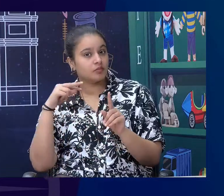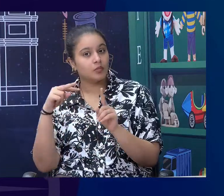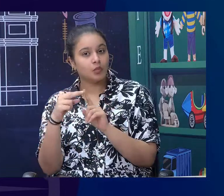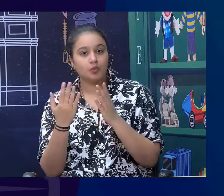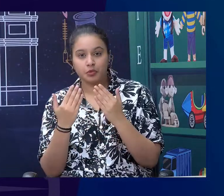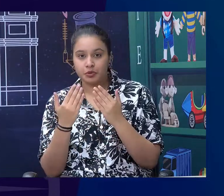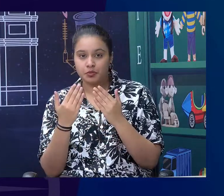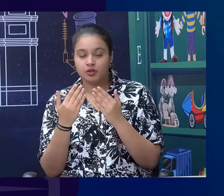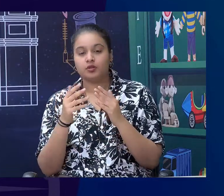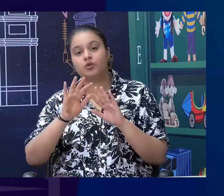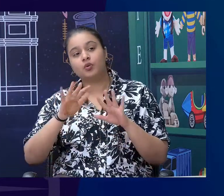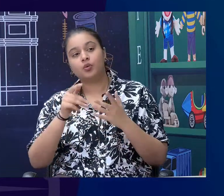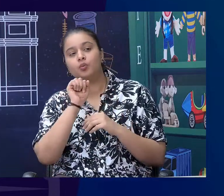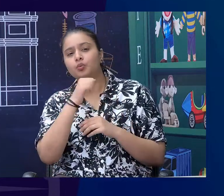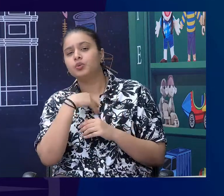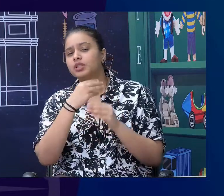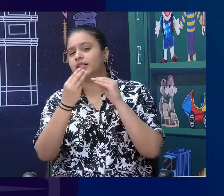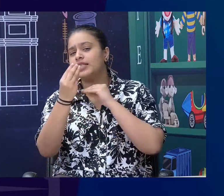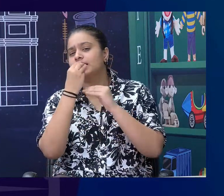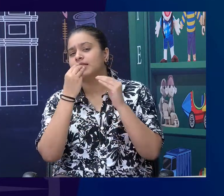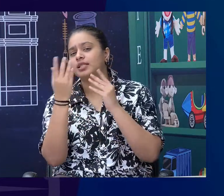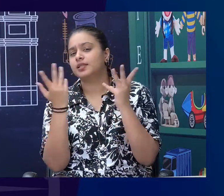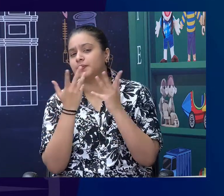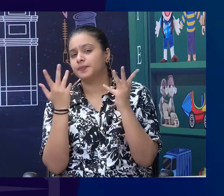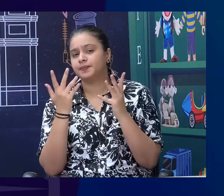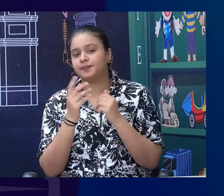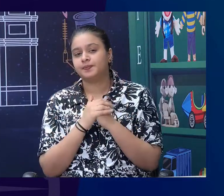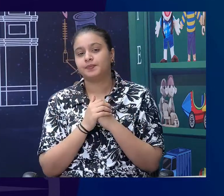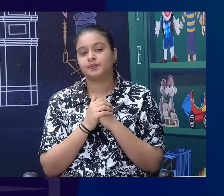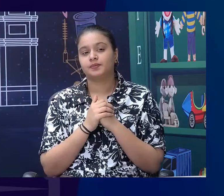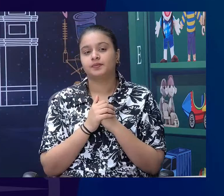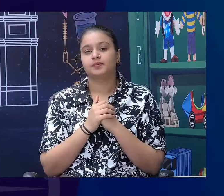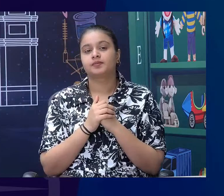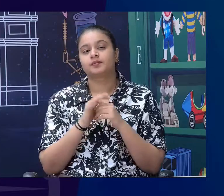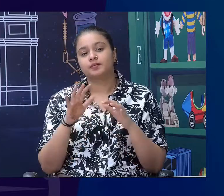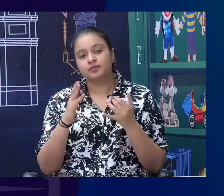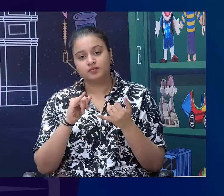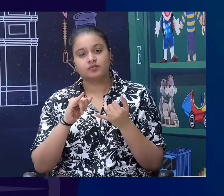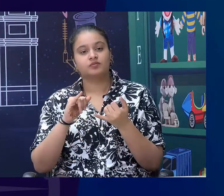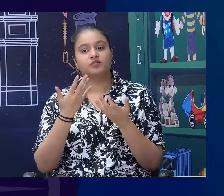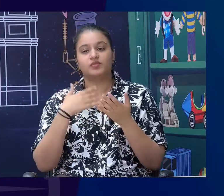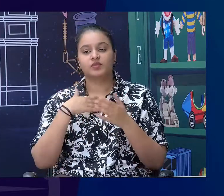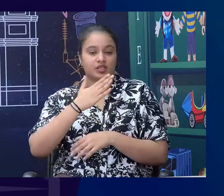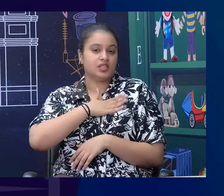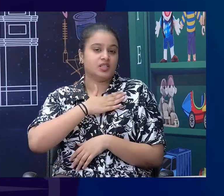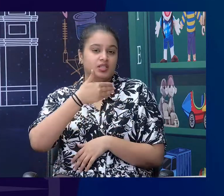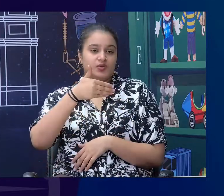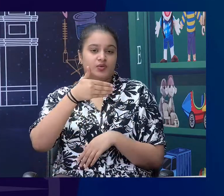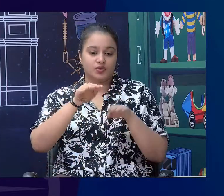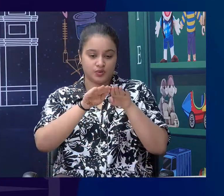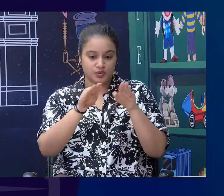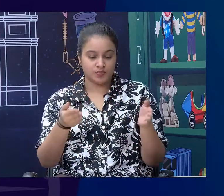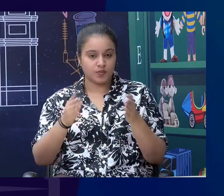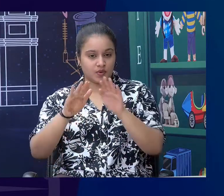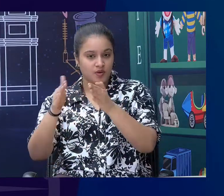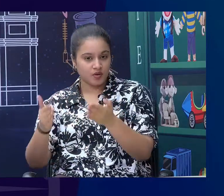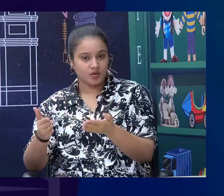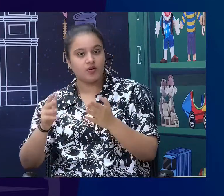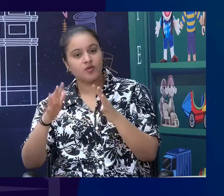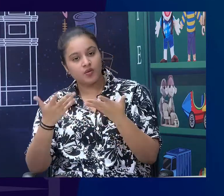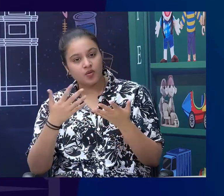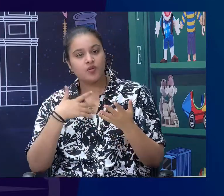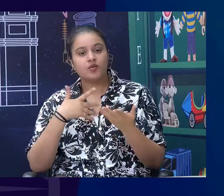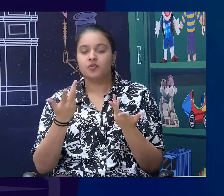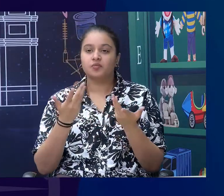not? And what did he eat? What do camels eat? What did we Well, find those out? shrubs in the desert, those plants, and they Right. can go on